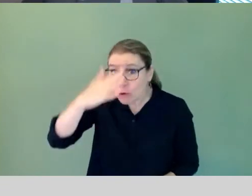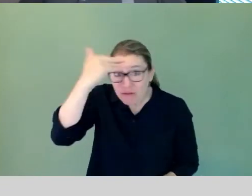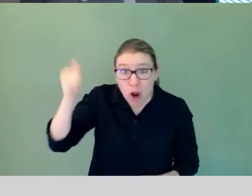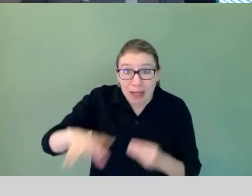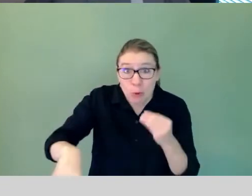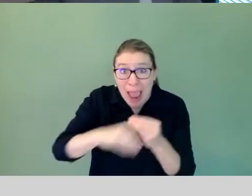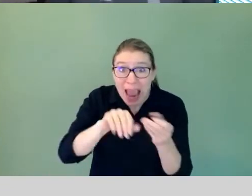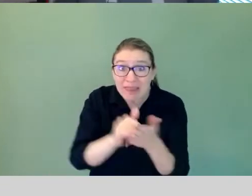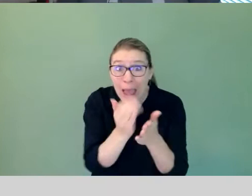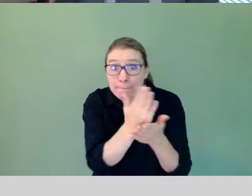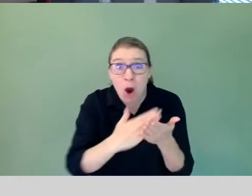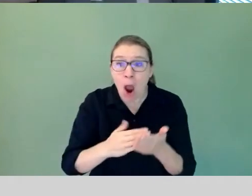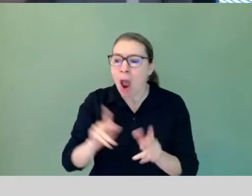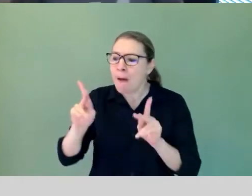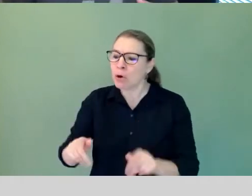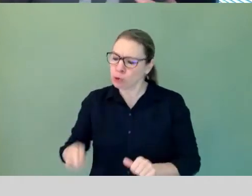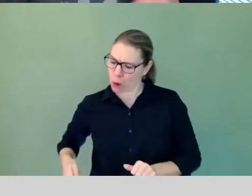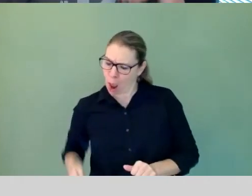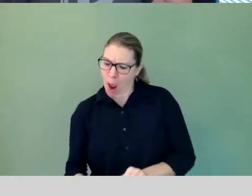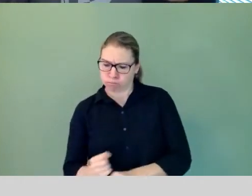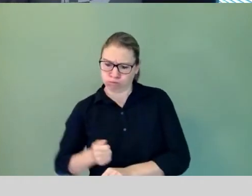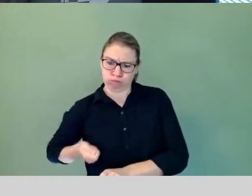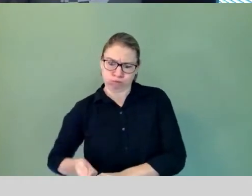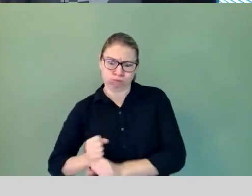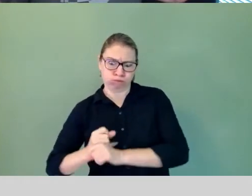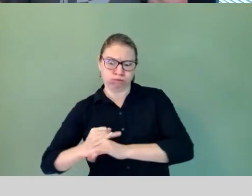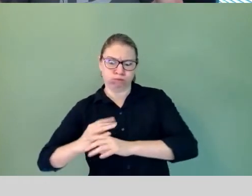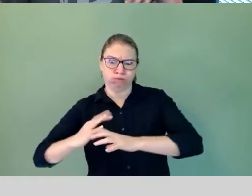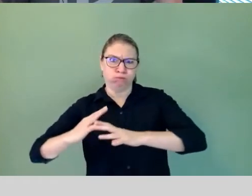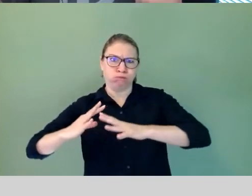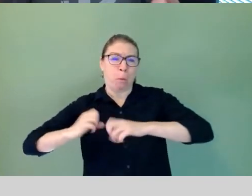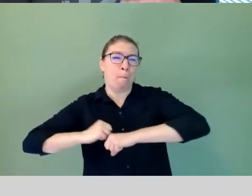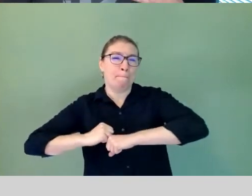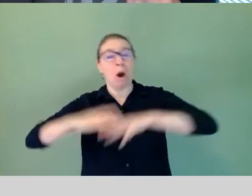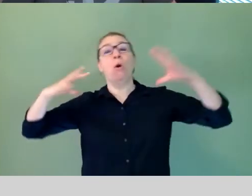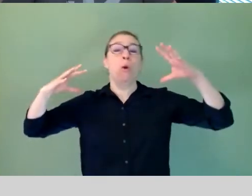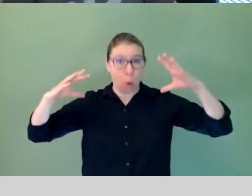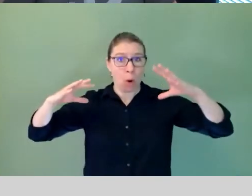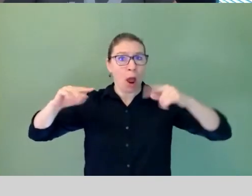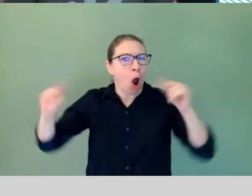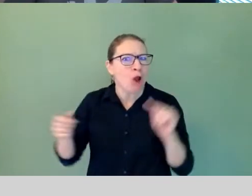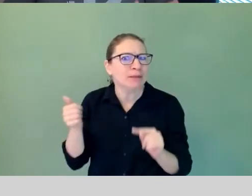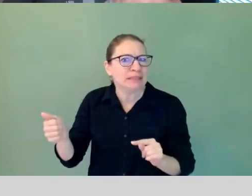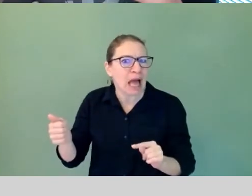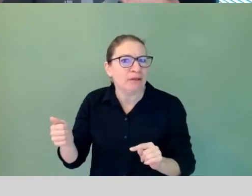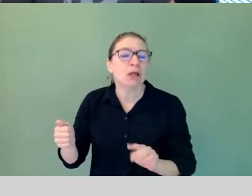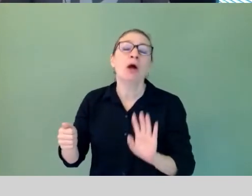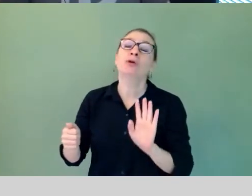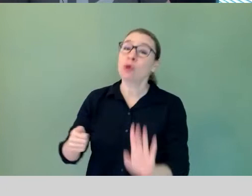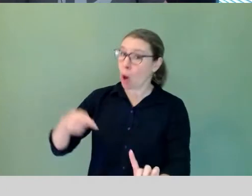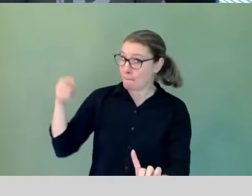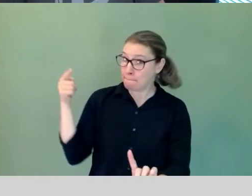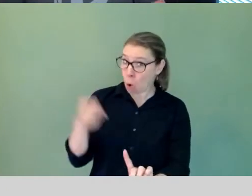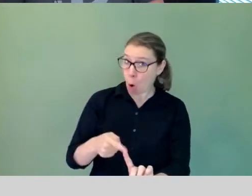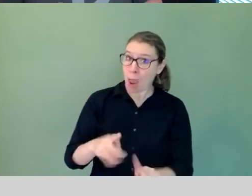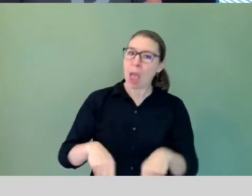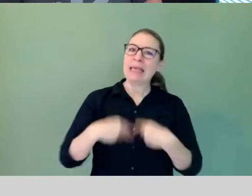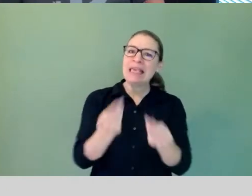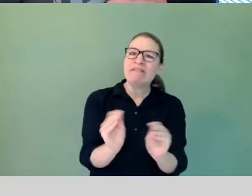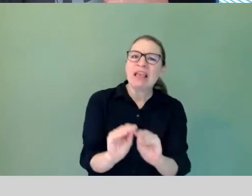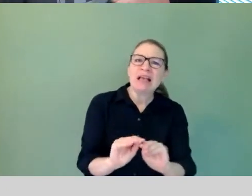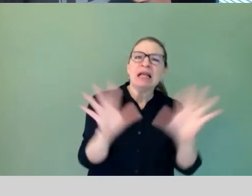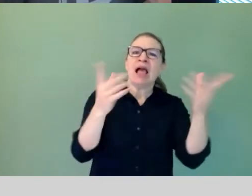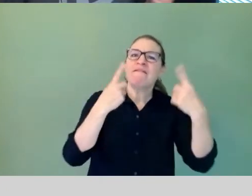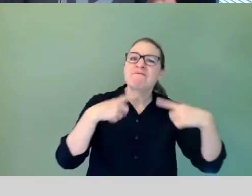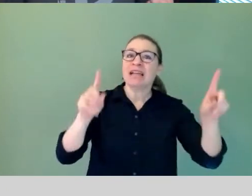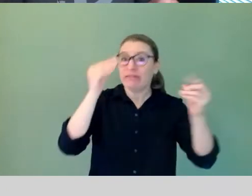rupture, and potentially do damage to themselves. So being able to effectively and safely guide your users is extremely important.